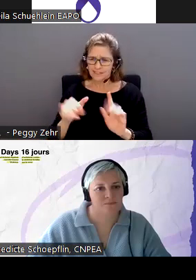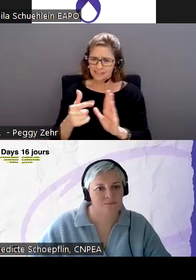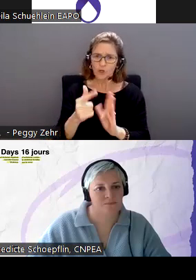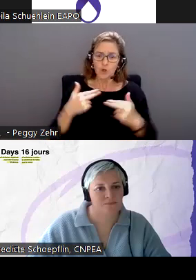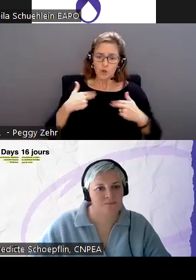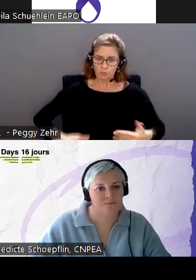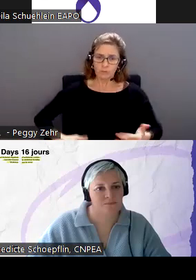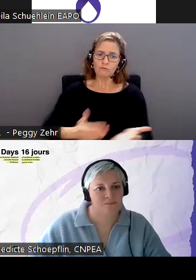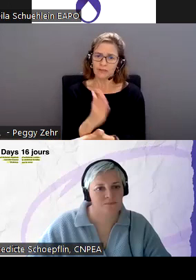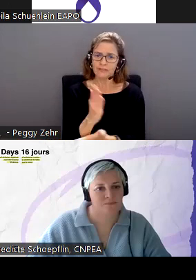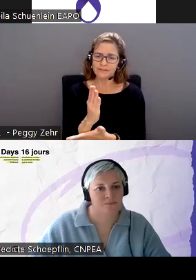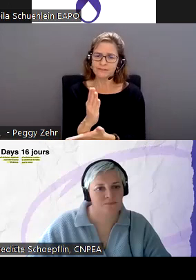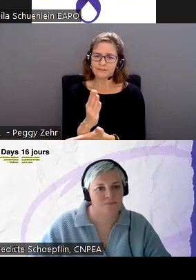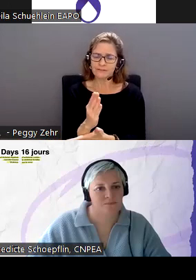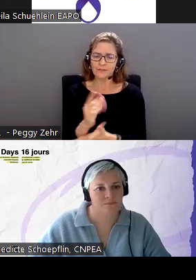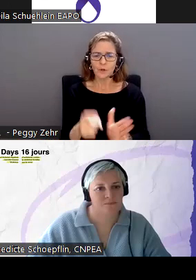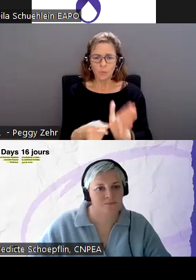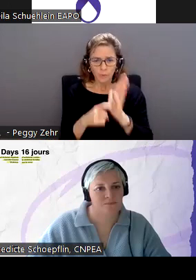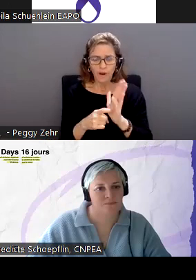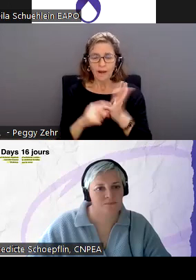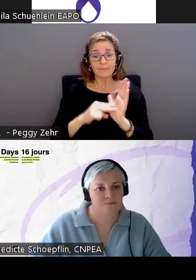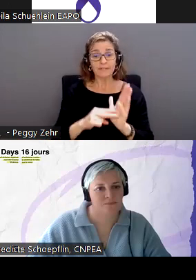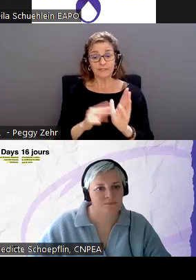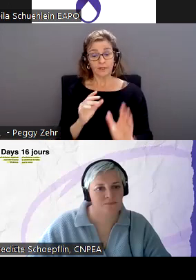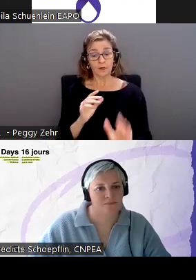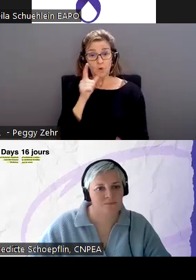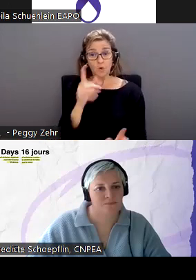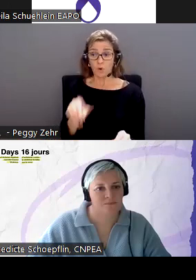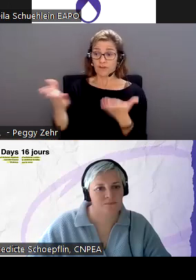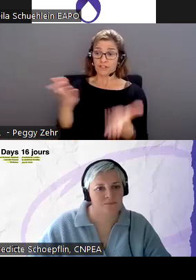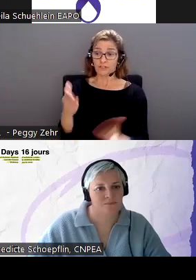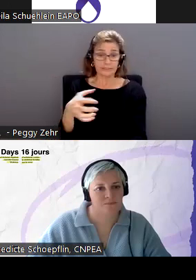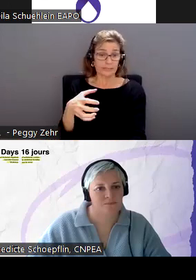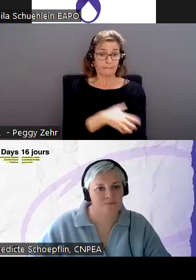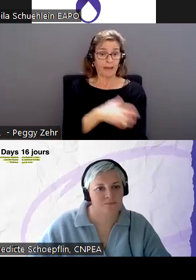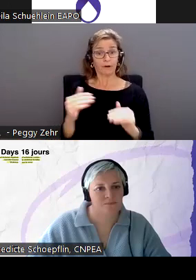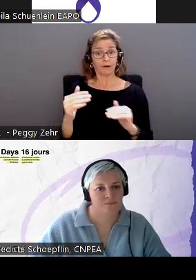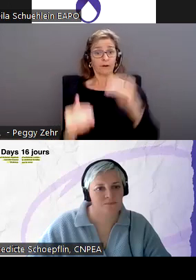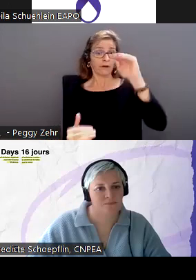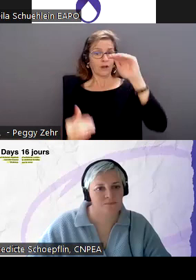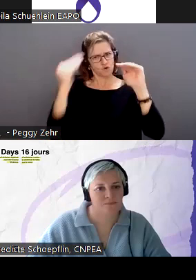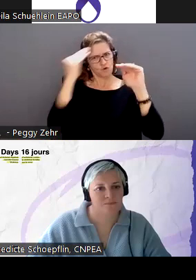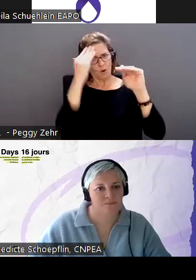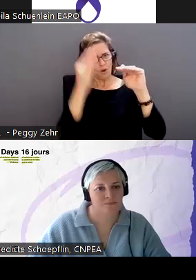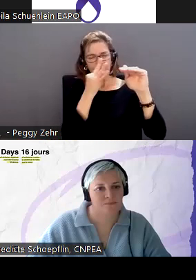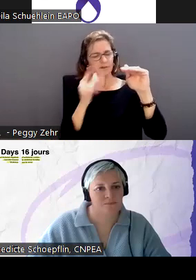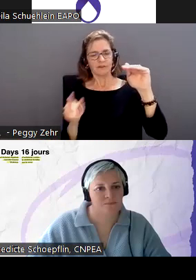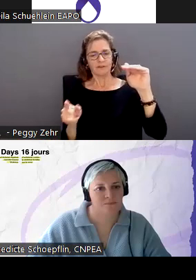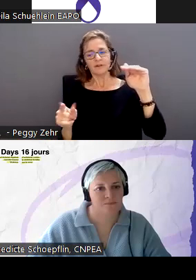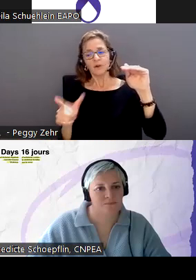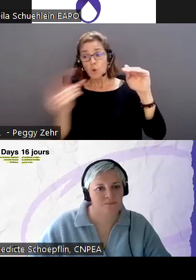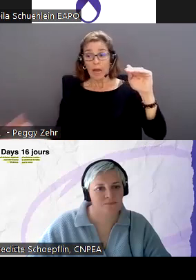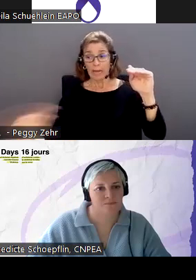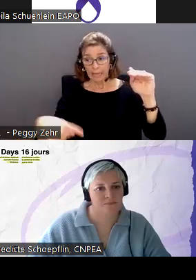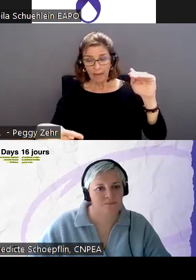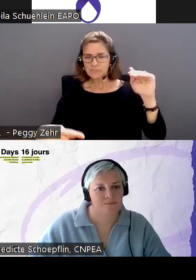agencies, but it does involve a shift of power from the provider or educator, the knower, the expert, to